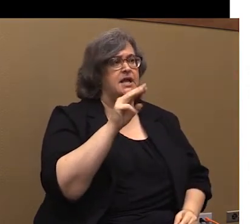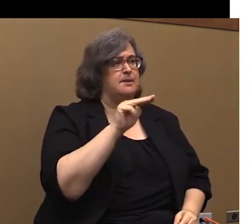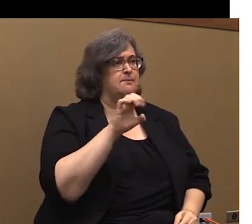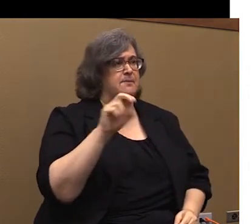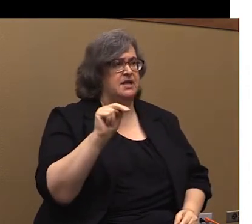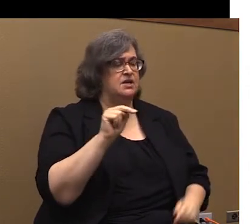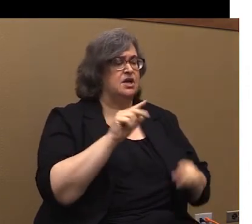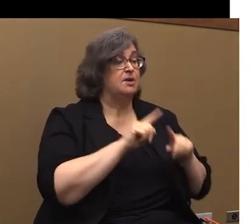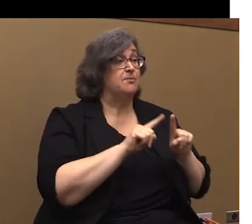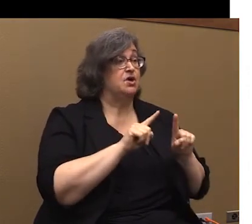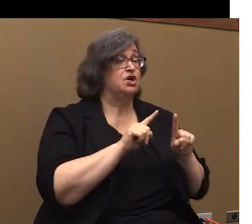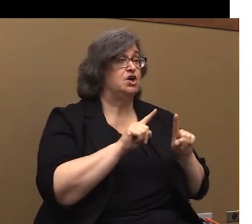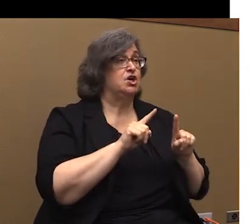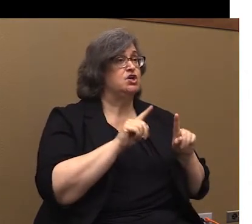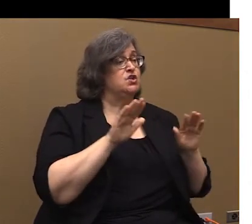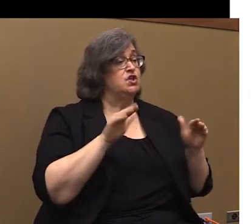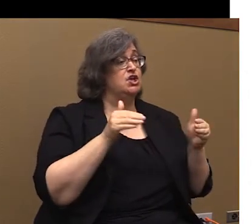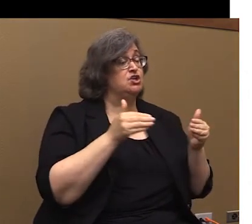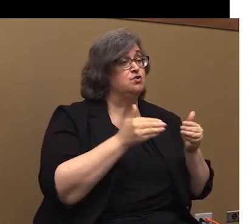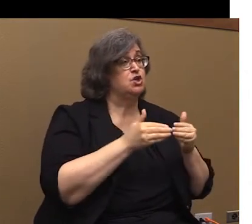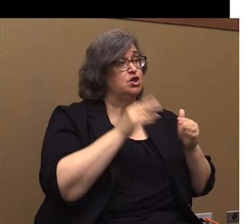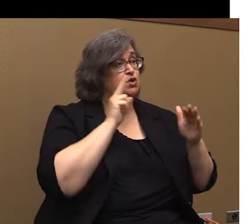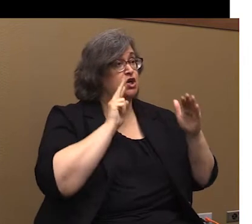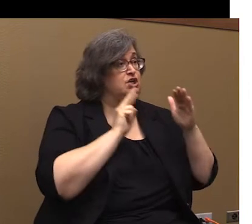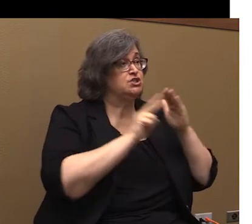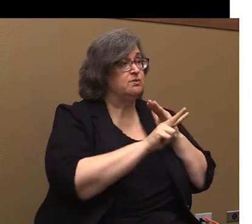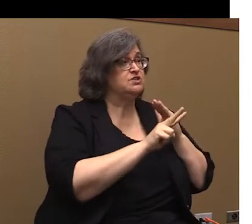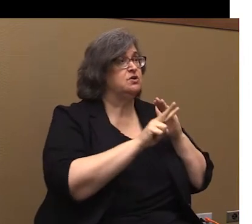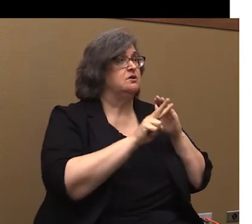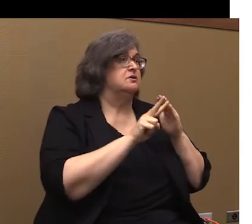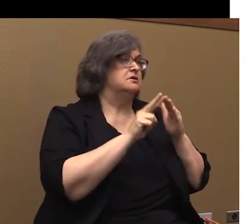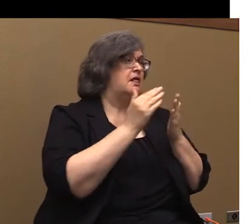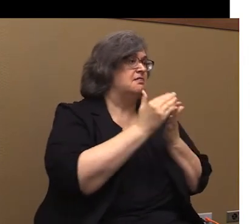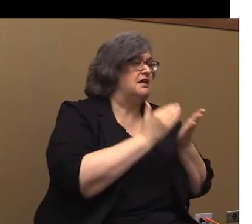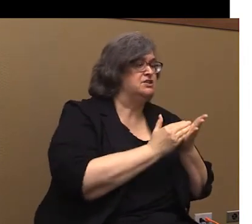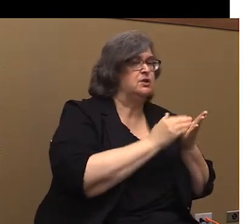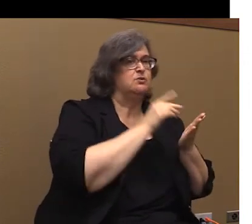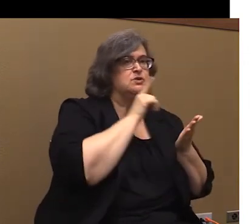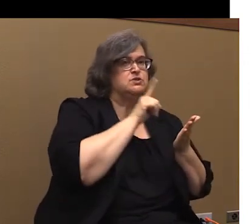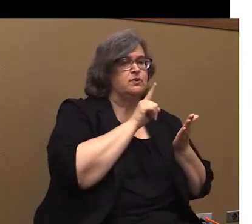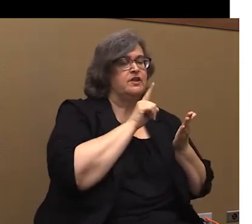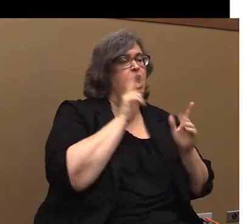that was teaching about of mice and men, but her introductory